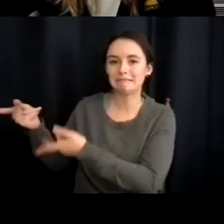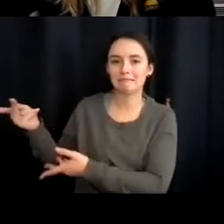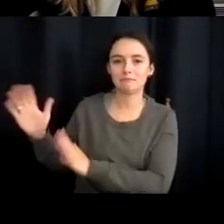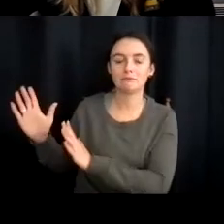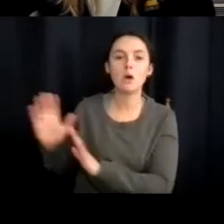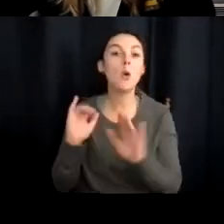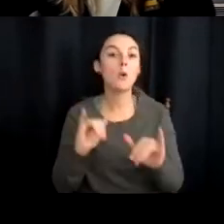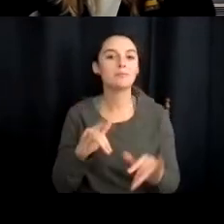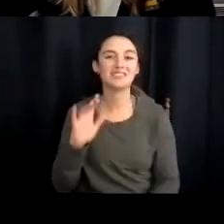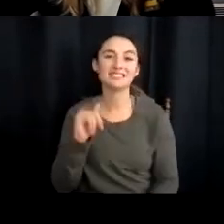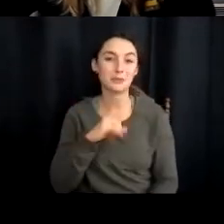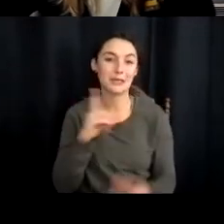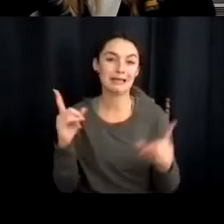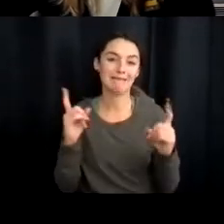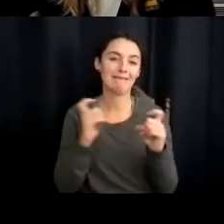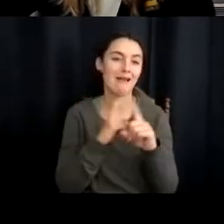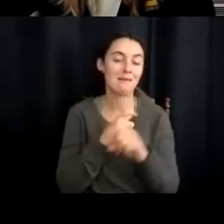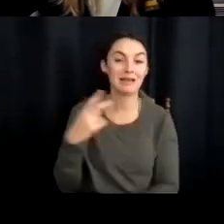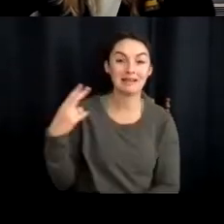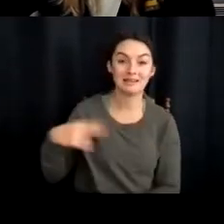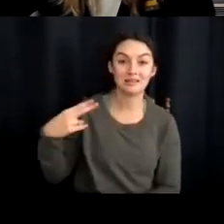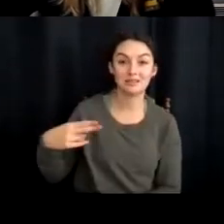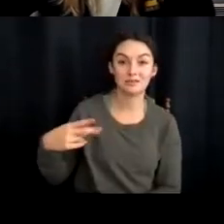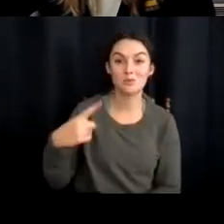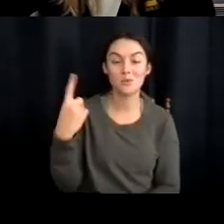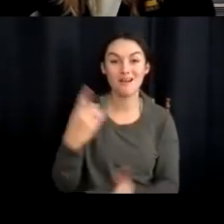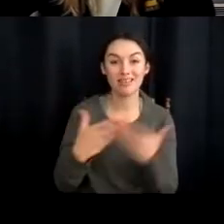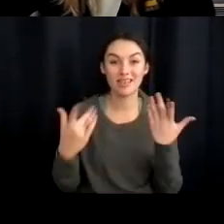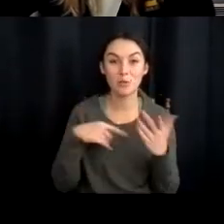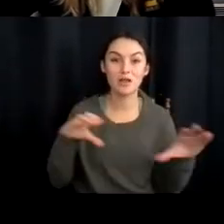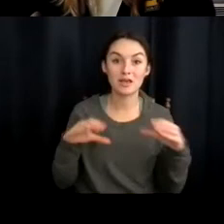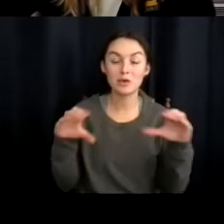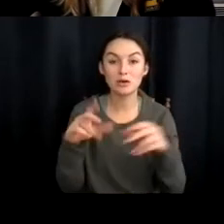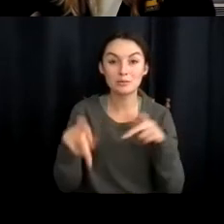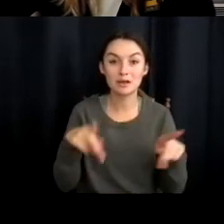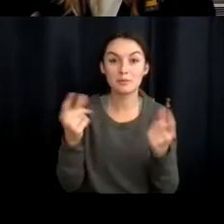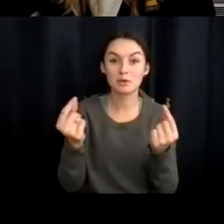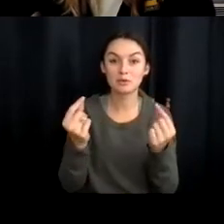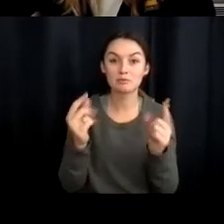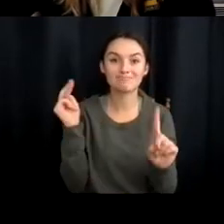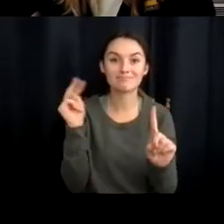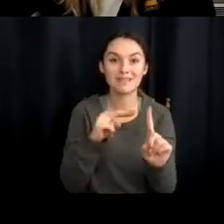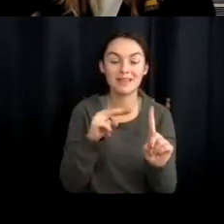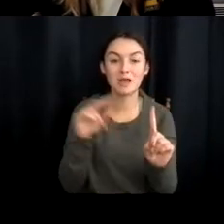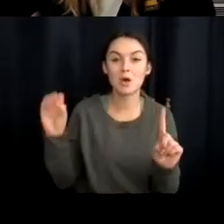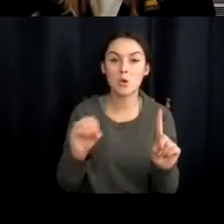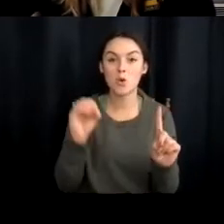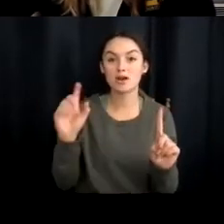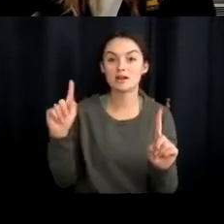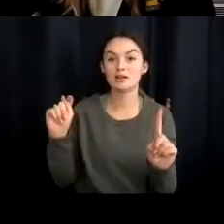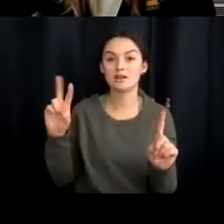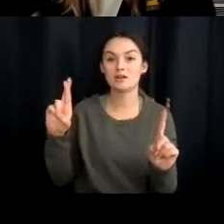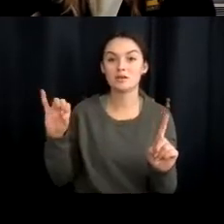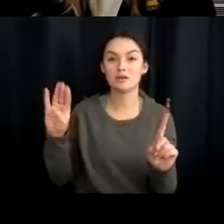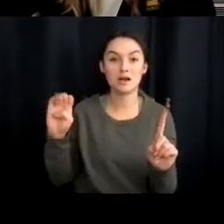a complicated history, right? And so one of the things that we encourage people to do is to check out the Oregon Tribes lesson plans as well,